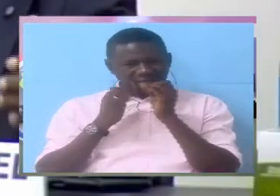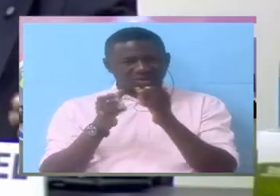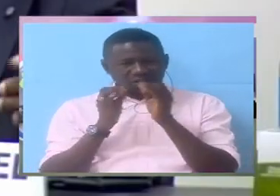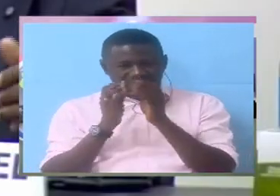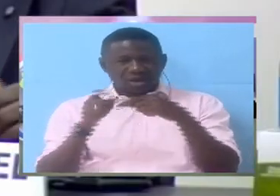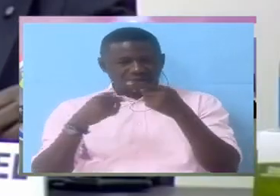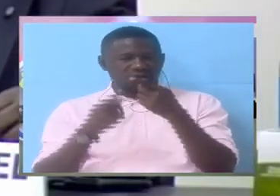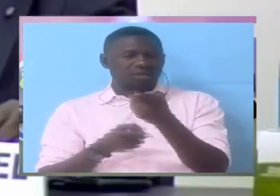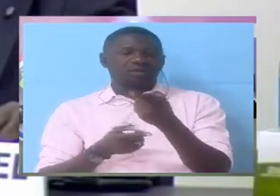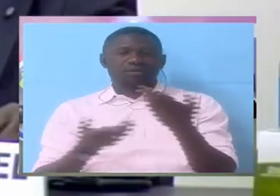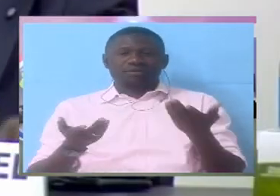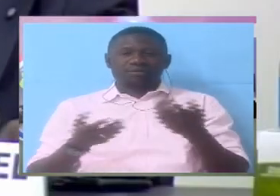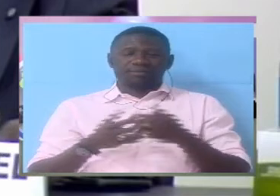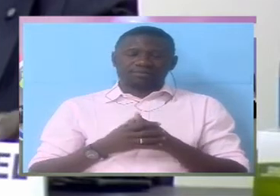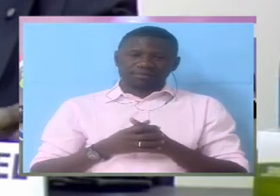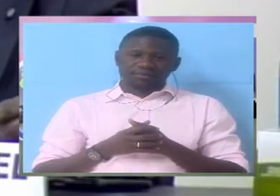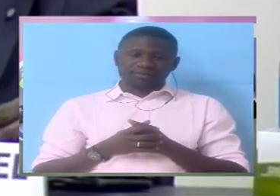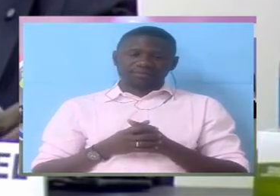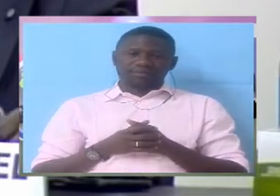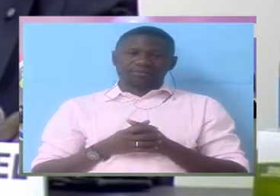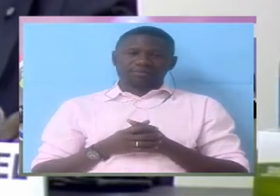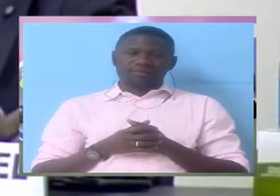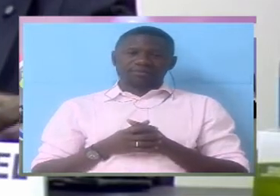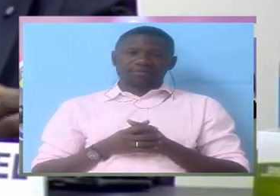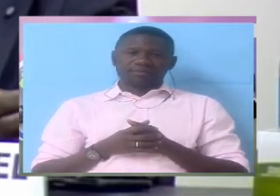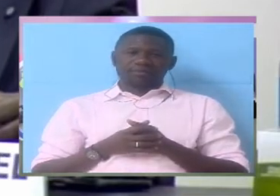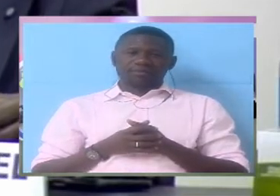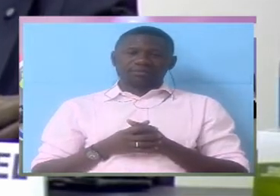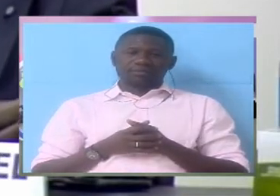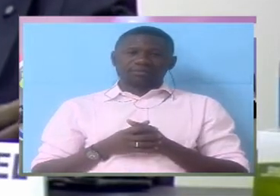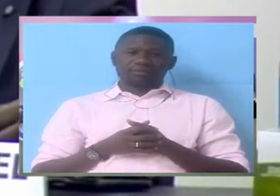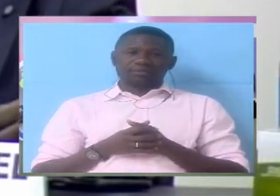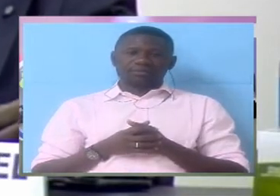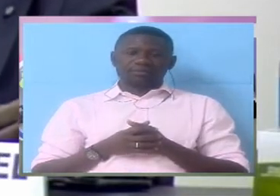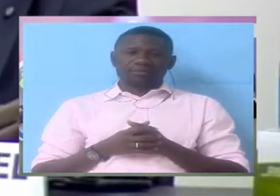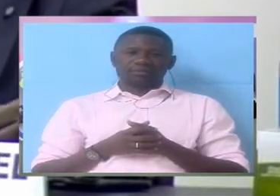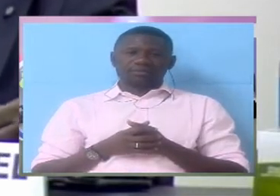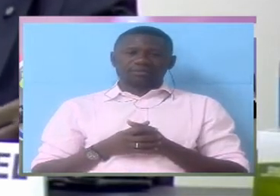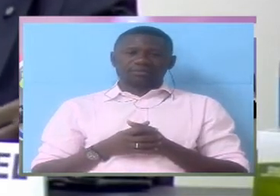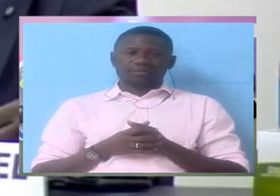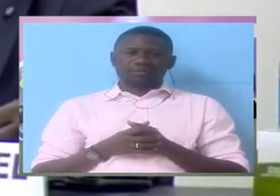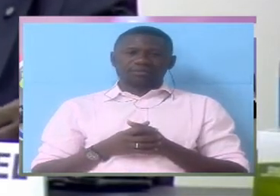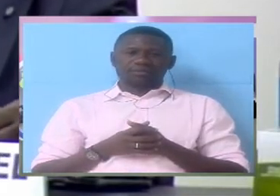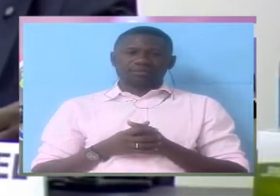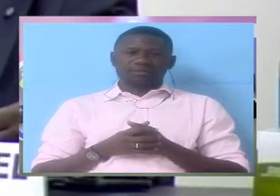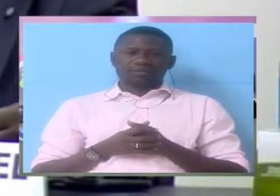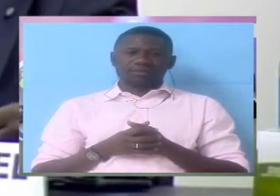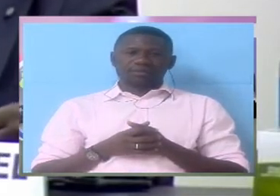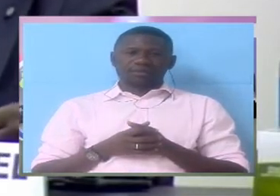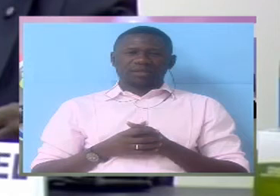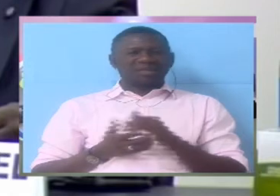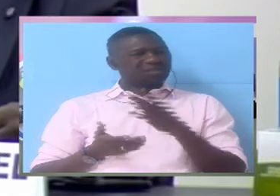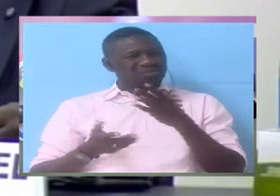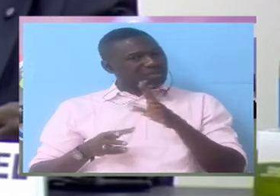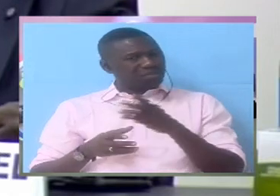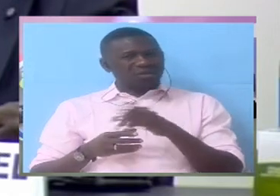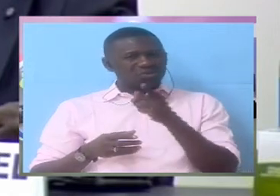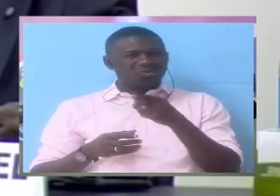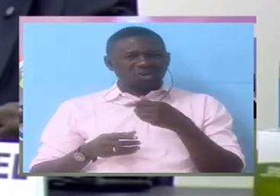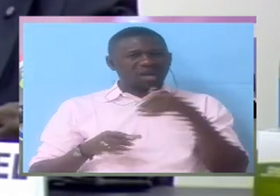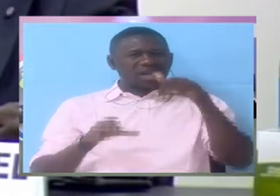Well, isn't it the case that you were involved in some gold dust and diamond case which